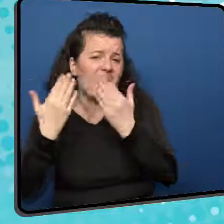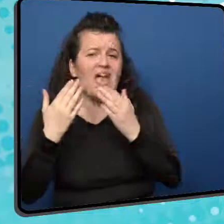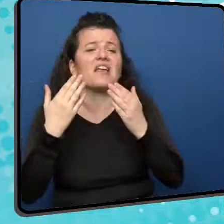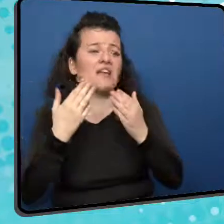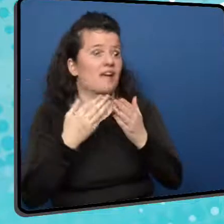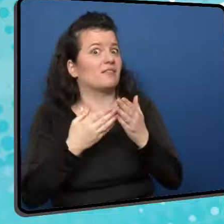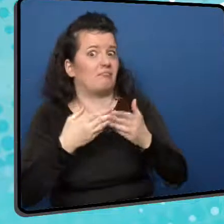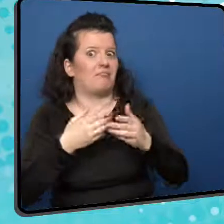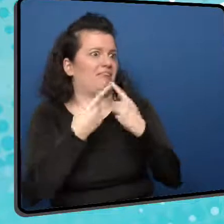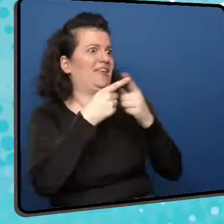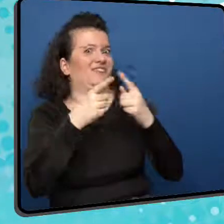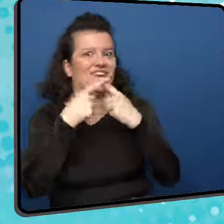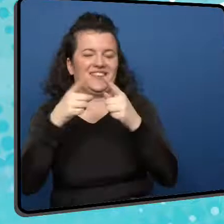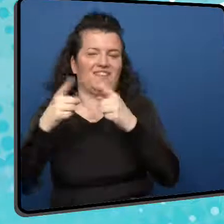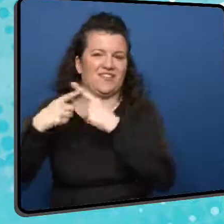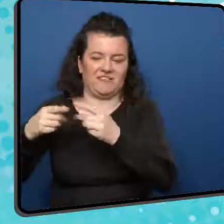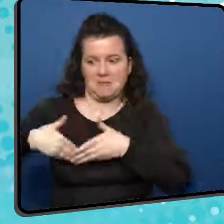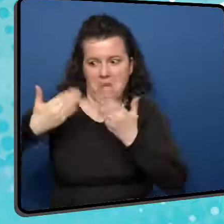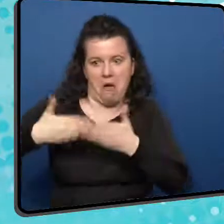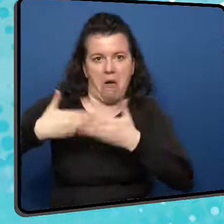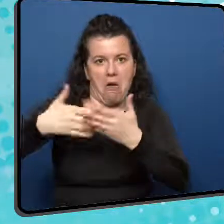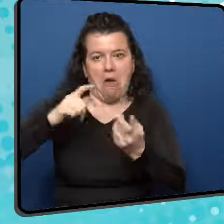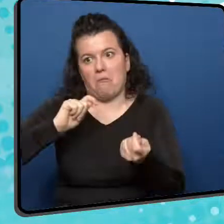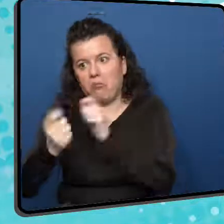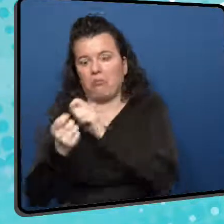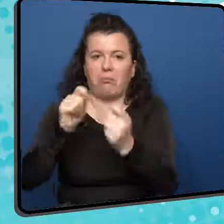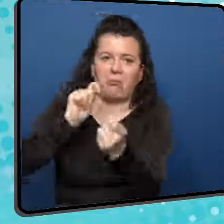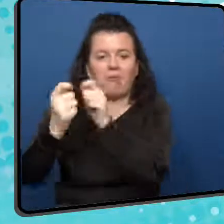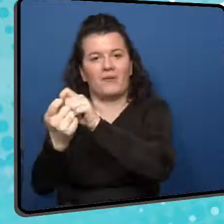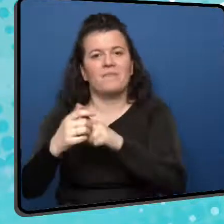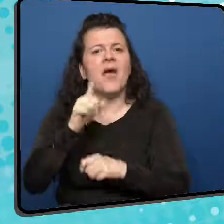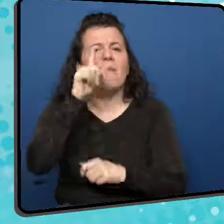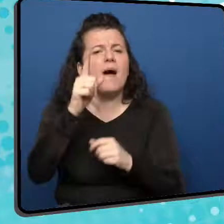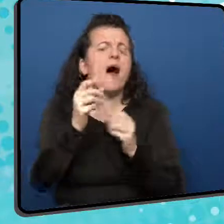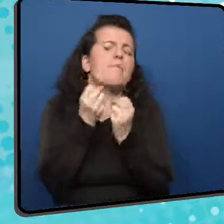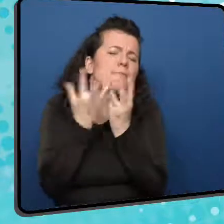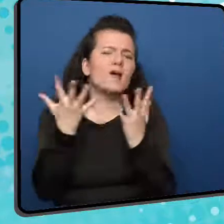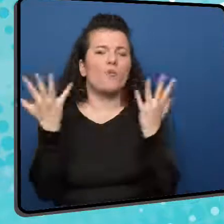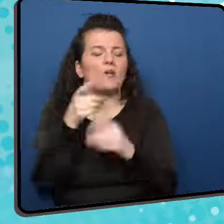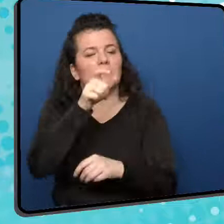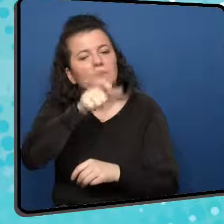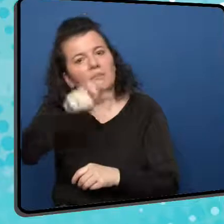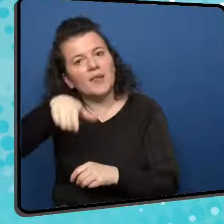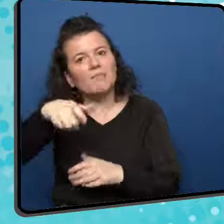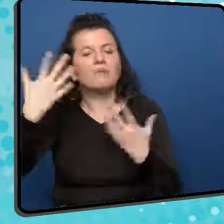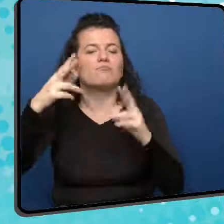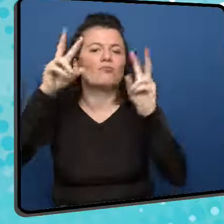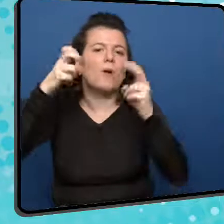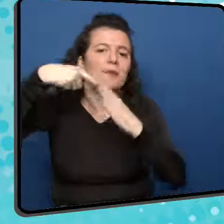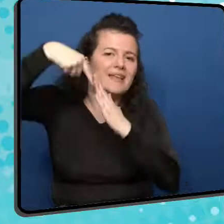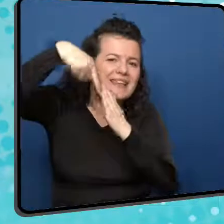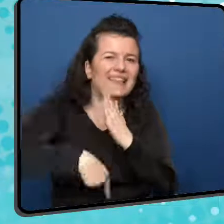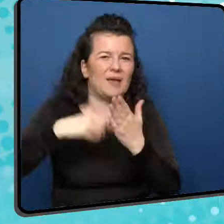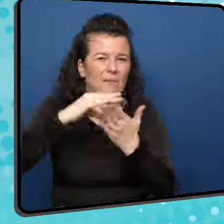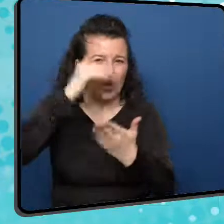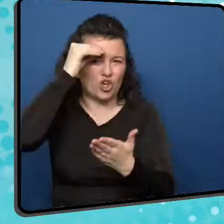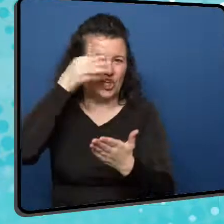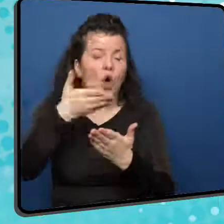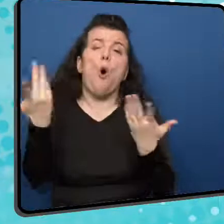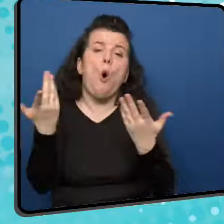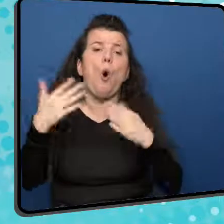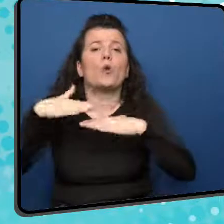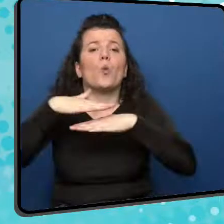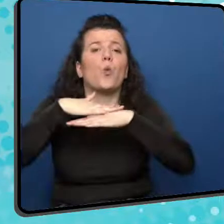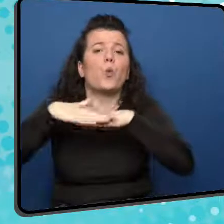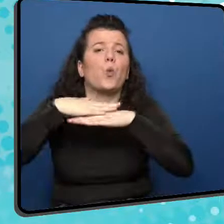collaboratively helping them build either a deep learning application or even just a shallow learning application, depending on what